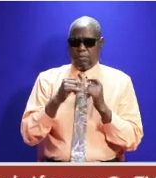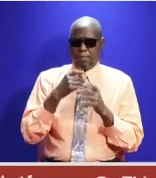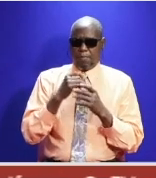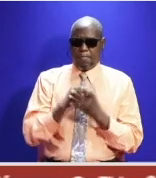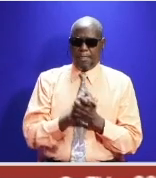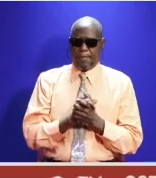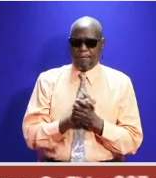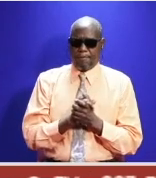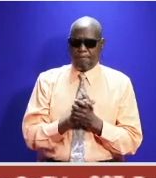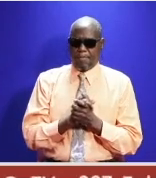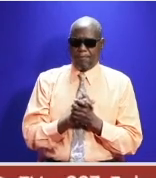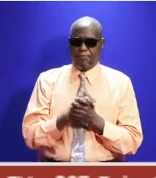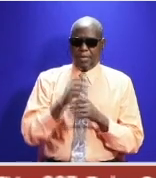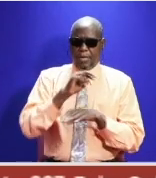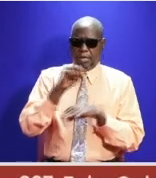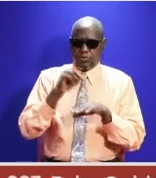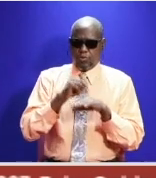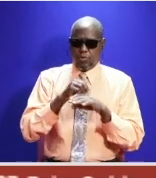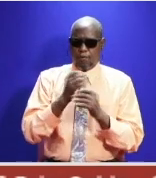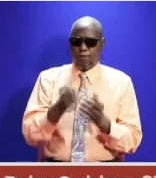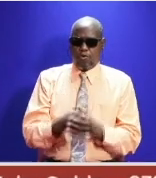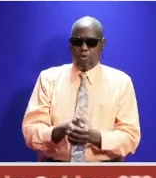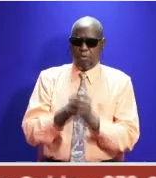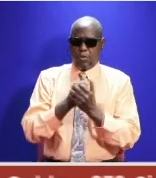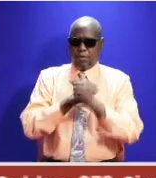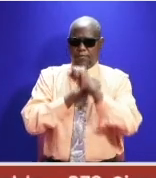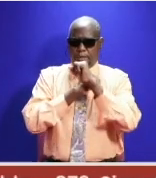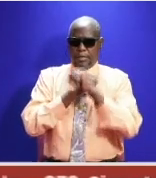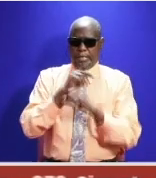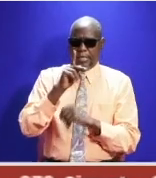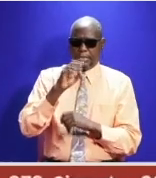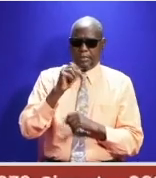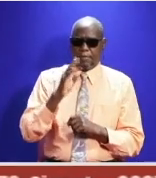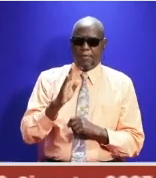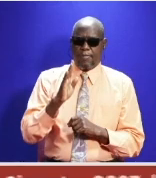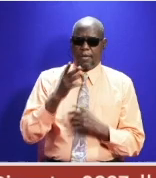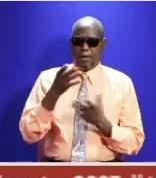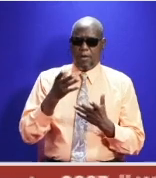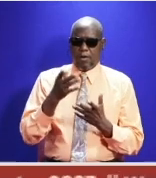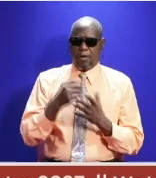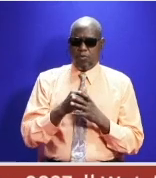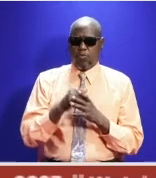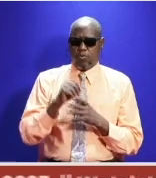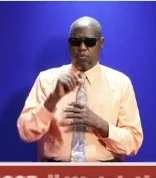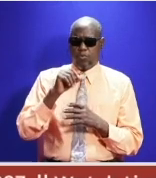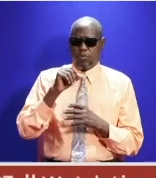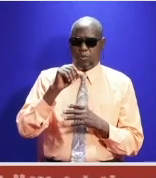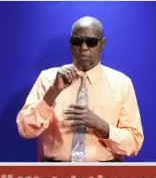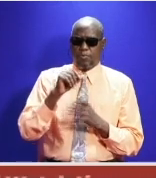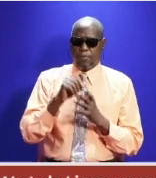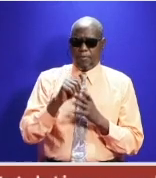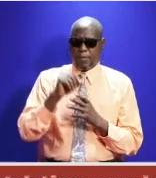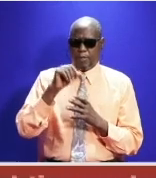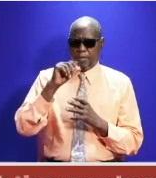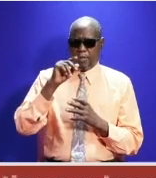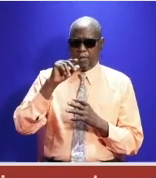And national volleyball defending champions KCB are in search of a second league title in a row when the